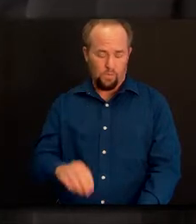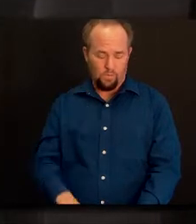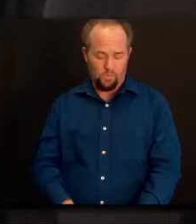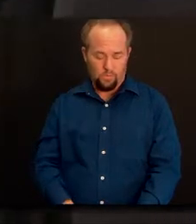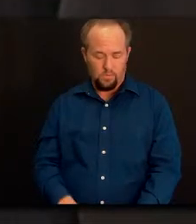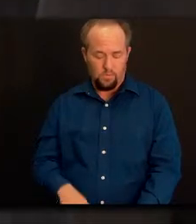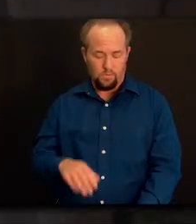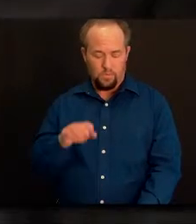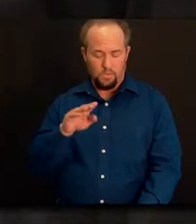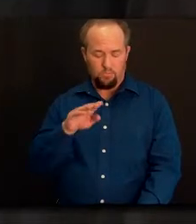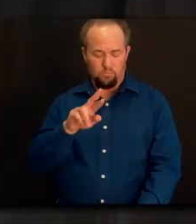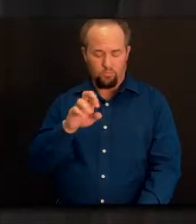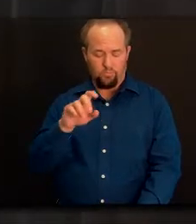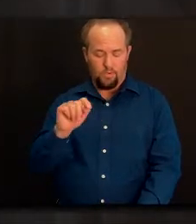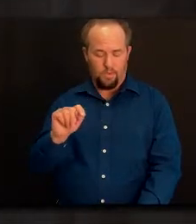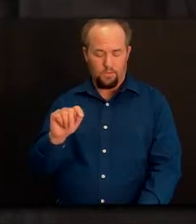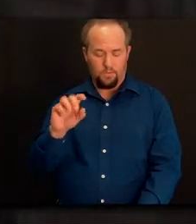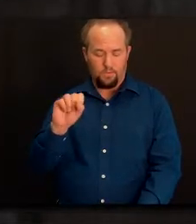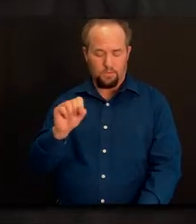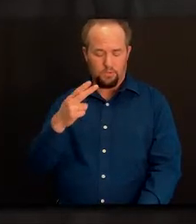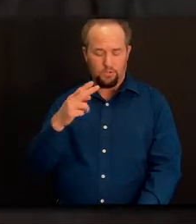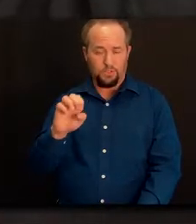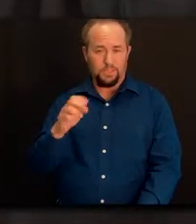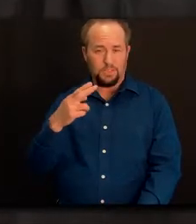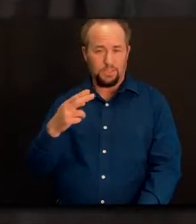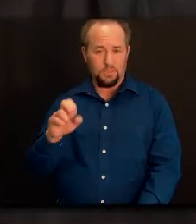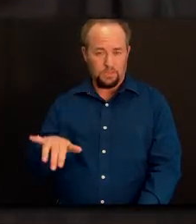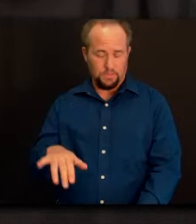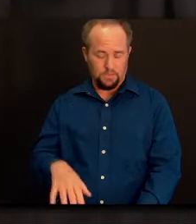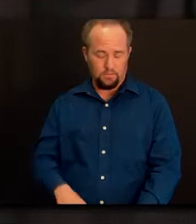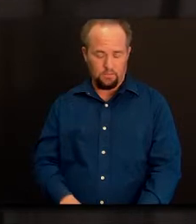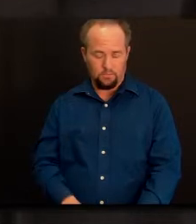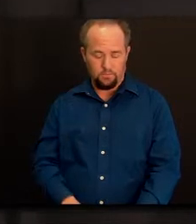Brett Thomas Sheehy.